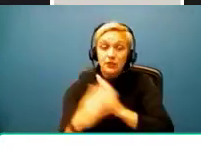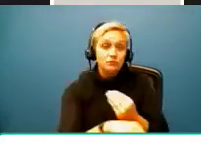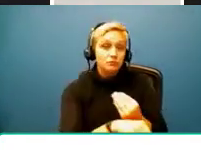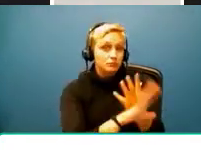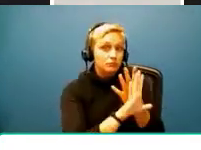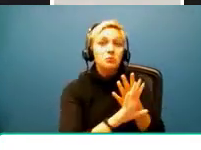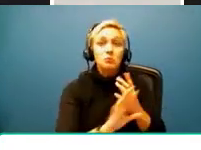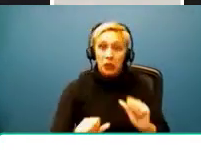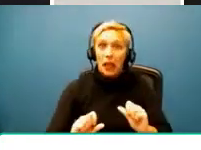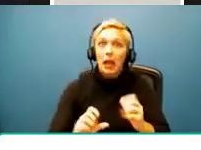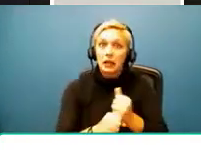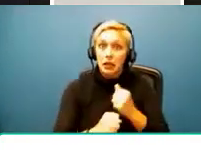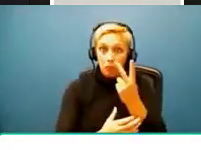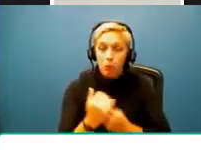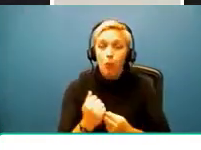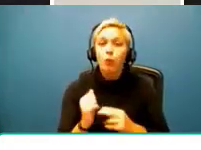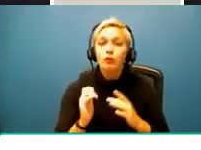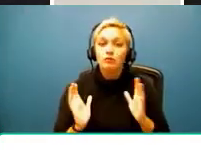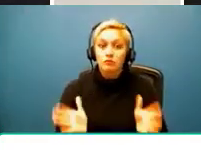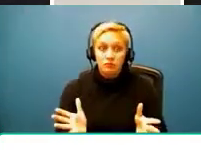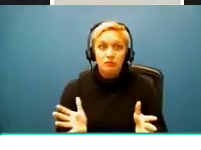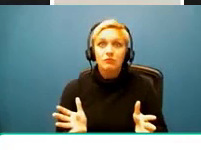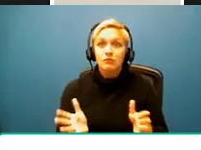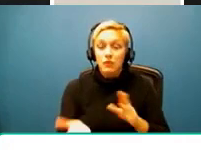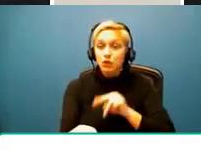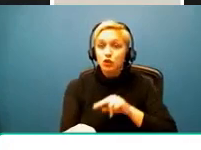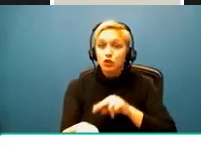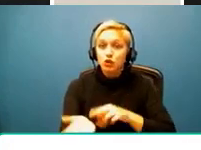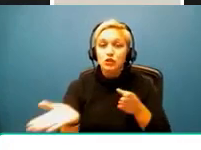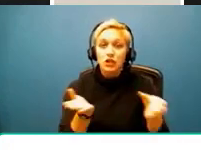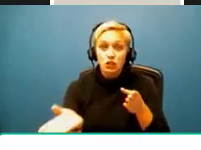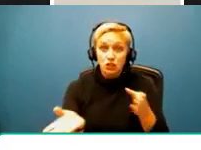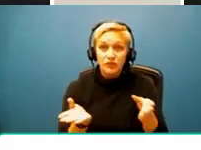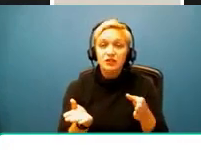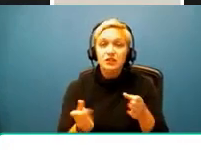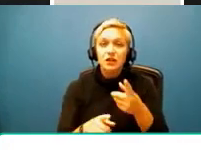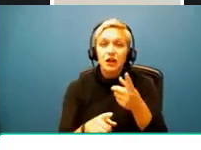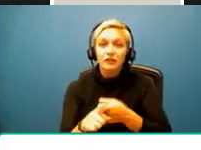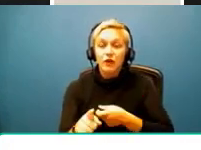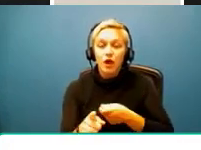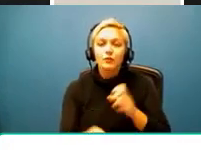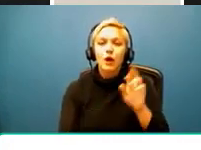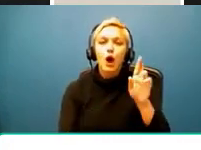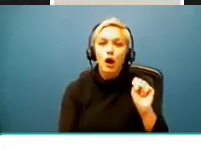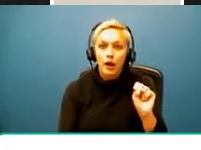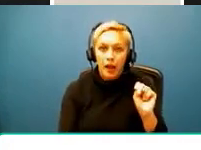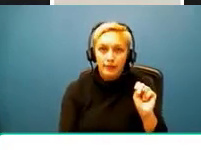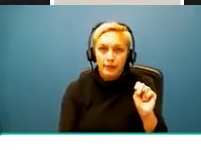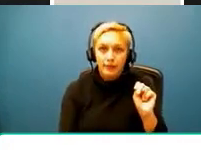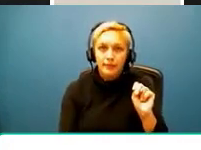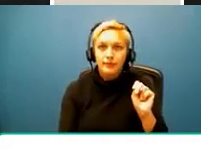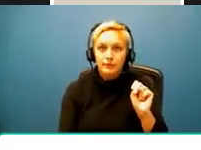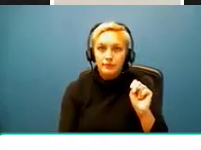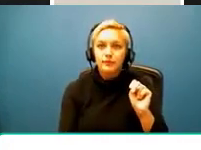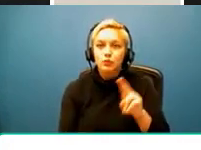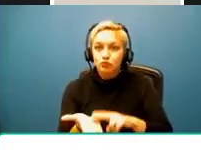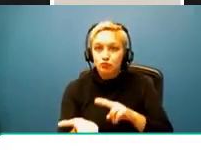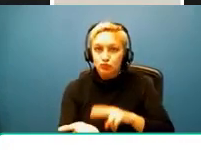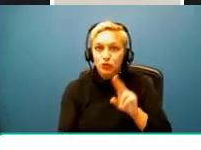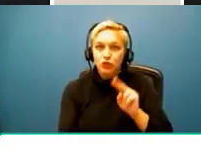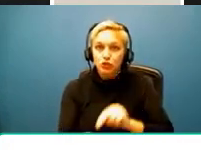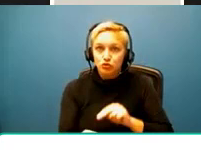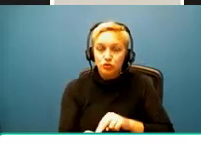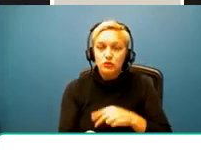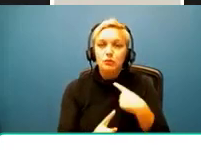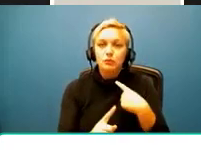nursing services are the nursing services that are provided by the registered nurse. And then school health services